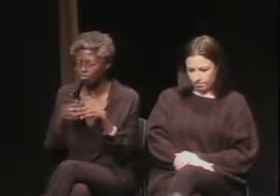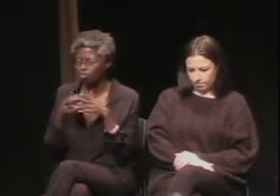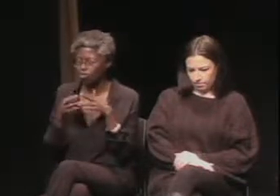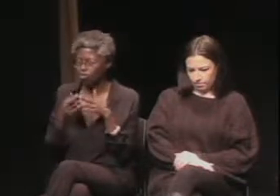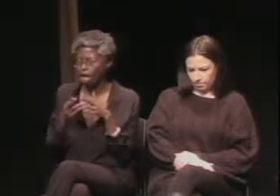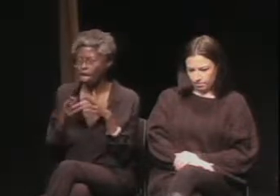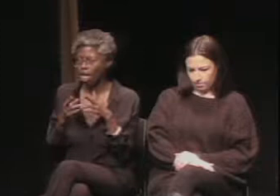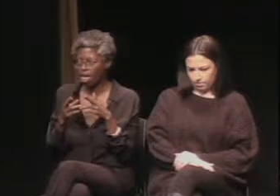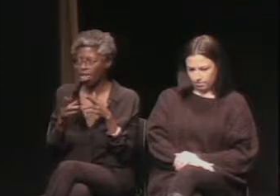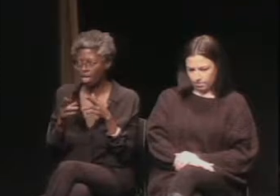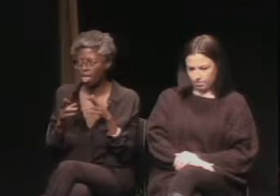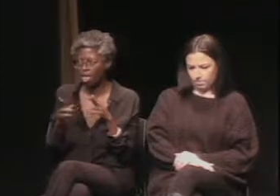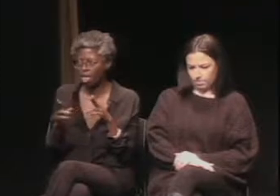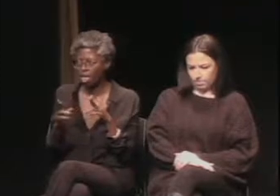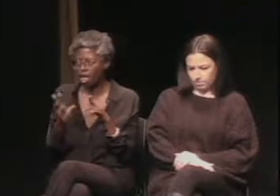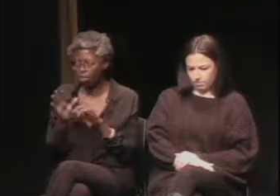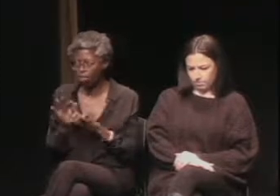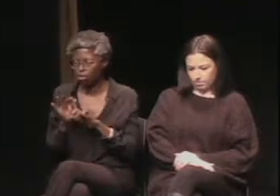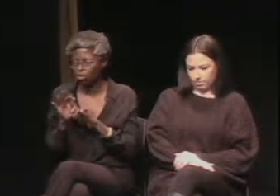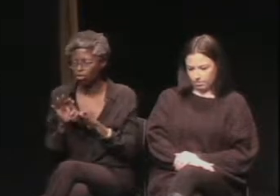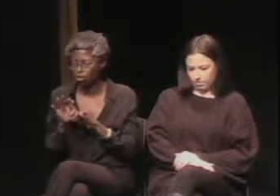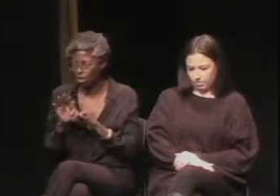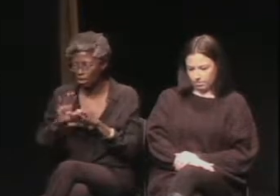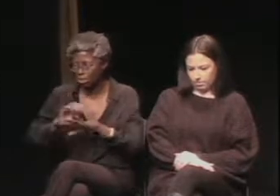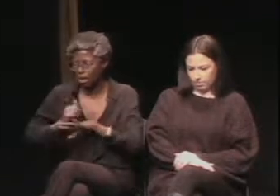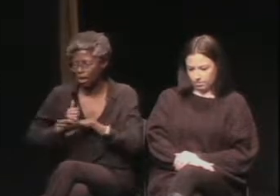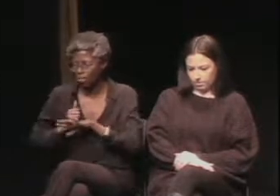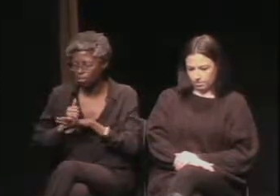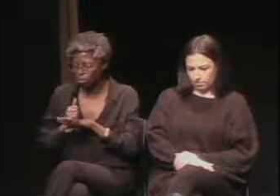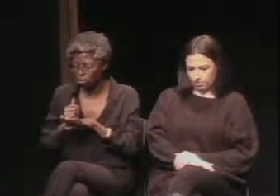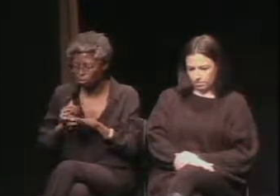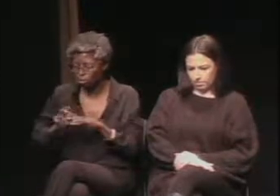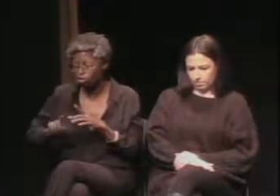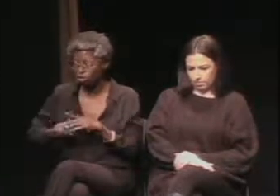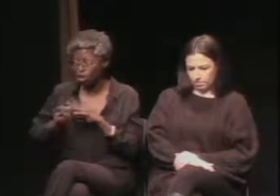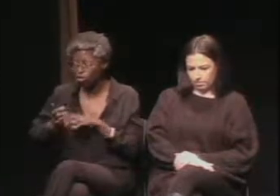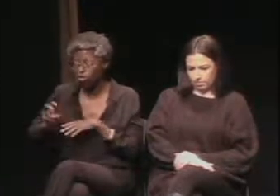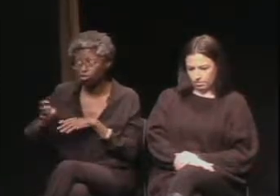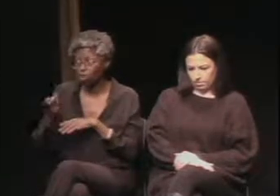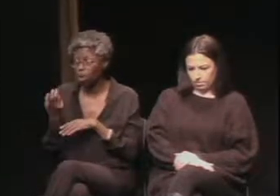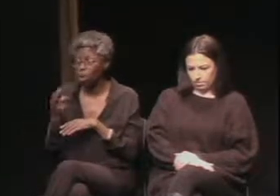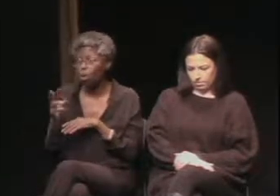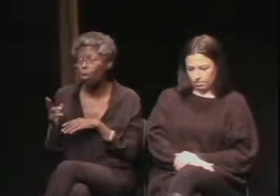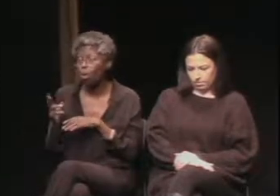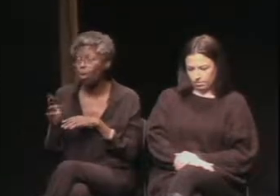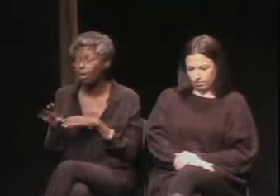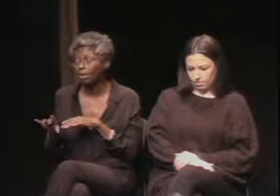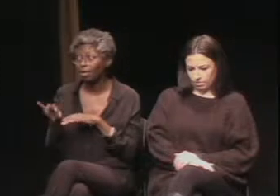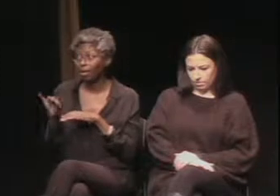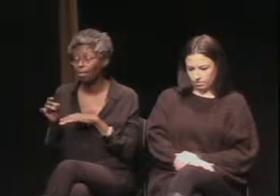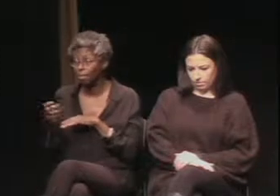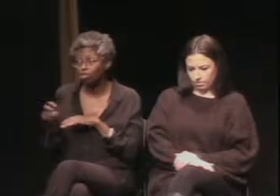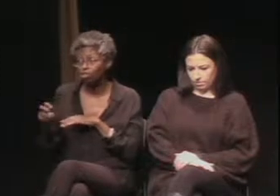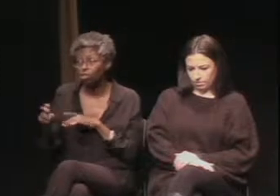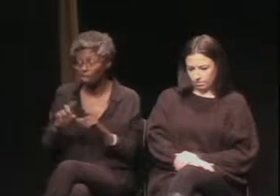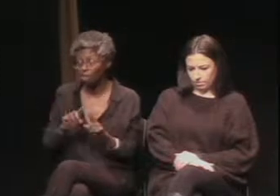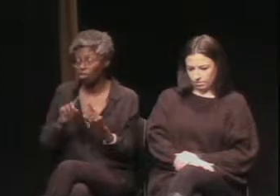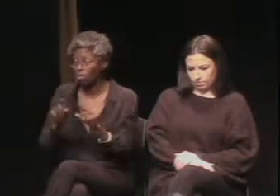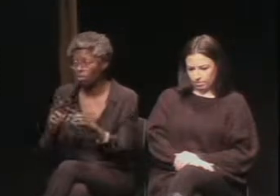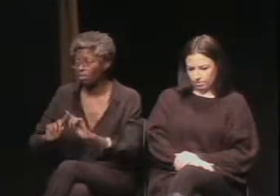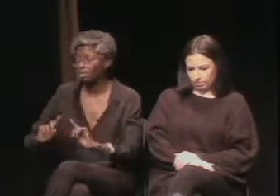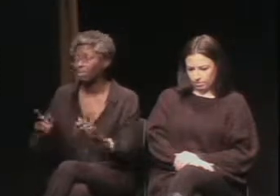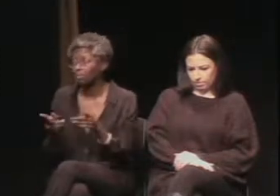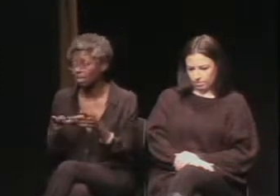very uniquely positioned to start a journey or to pick up a journey that will take you in a whole different place. And it won't